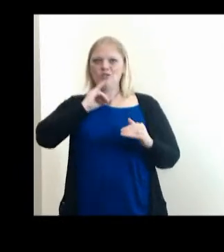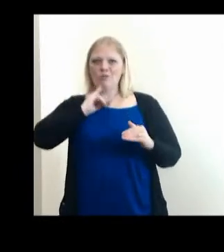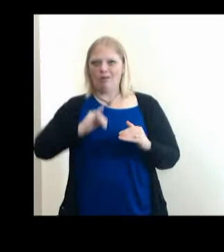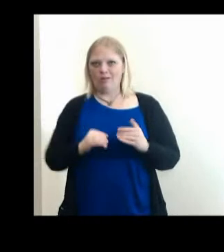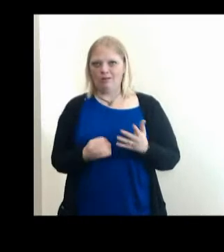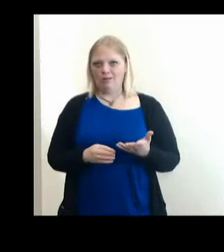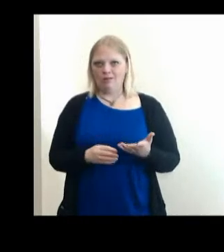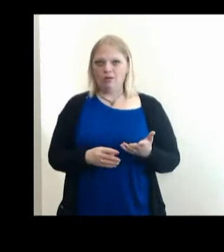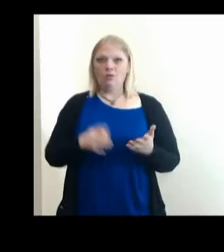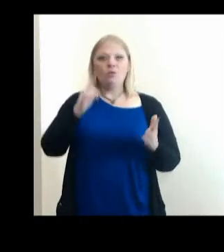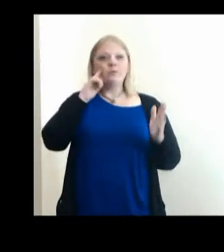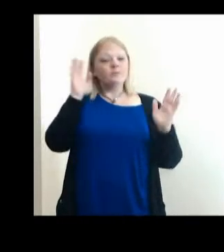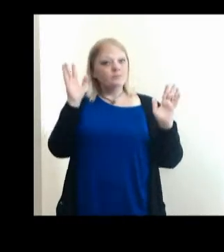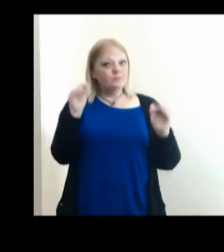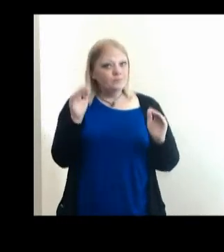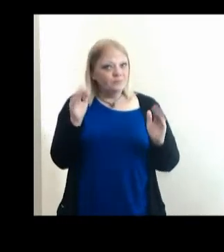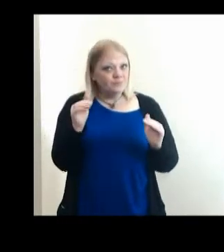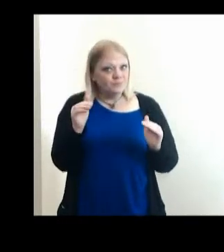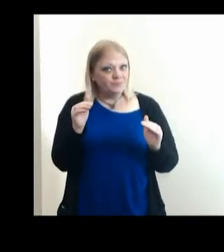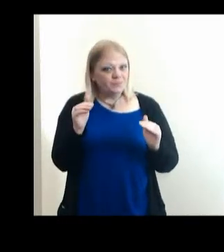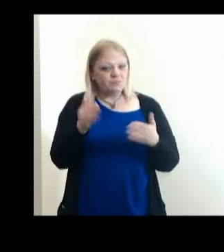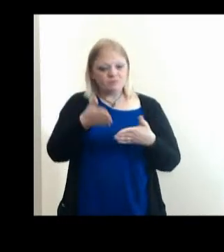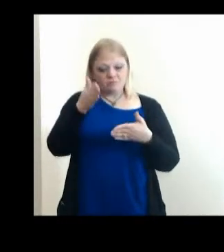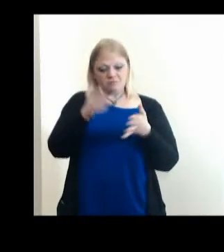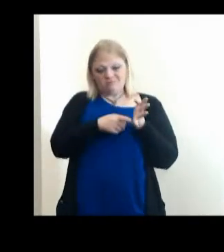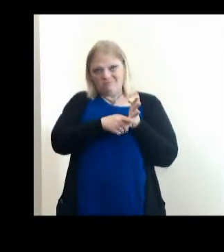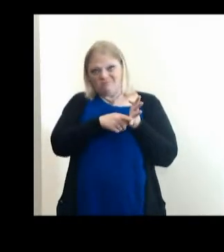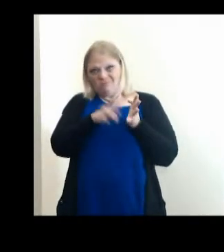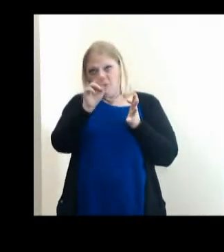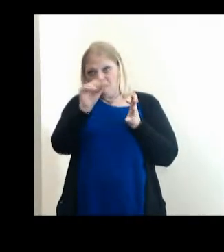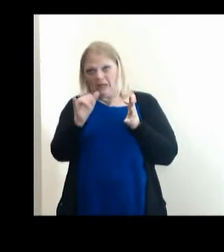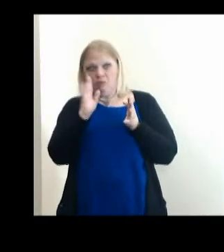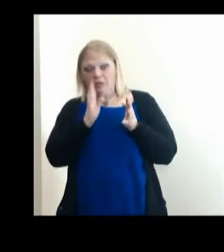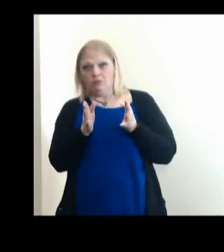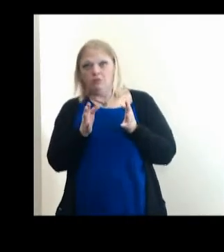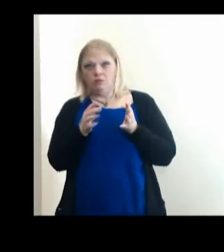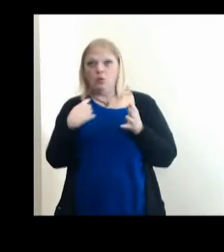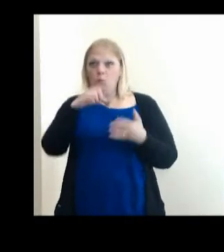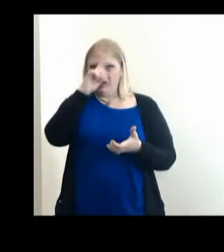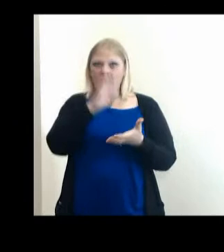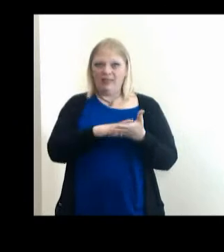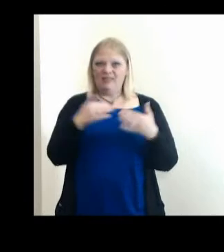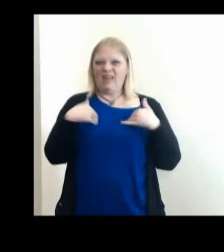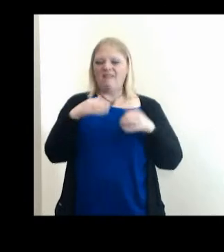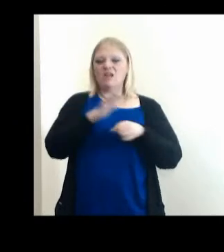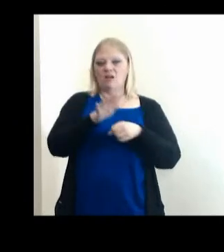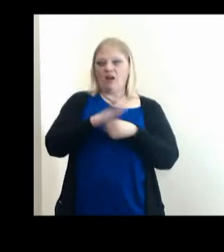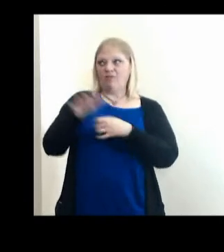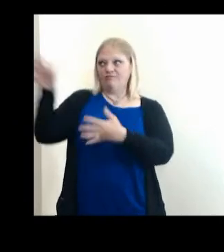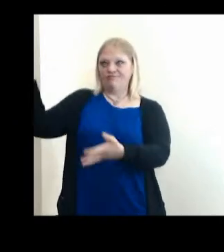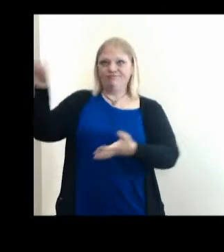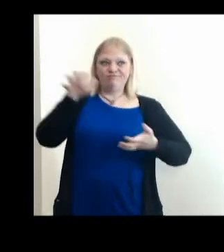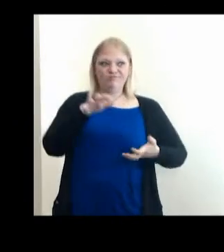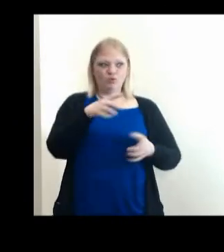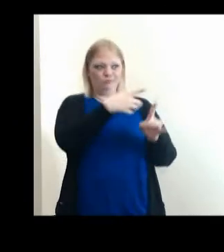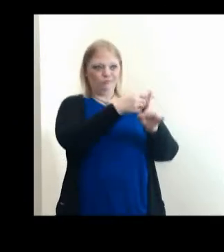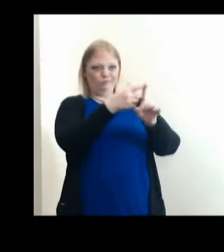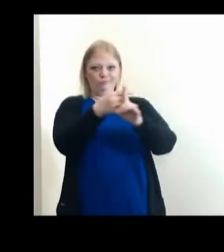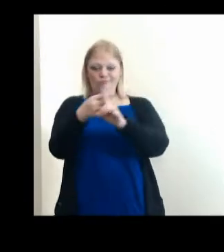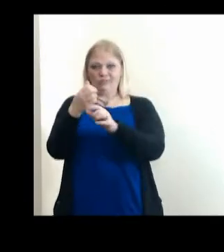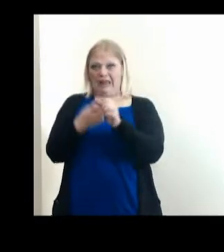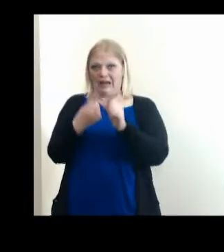And hopefully by the end of May, we will get there because we believe there's enough doses now to vaccinate everyone who wants